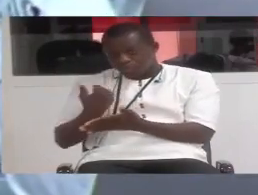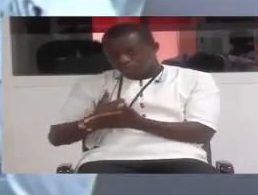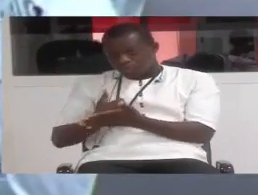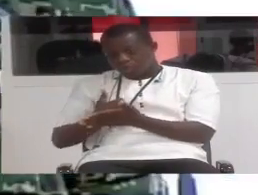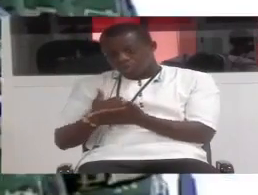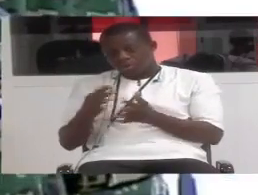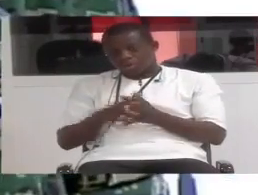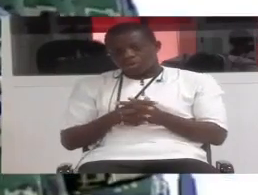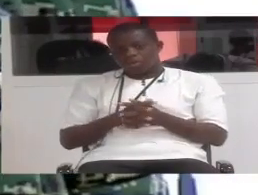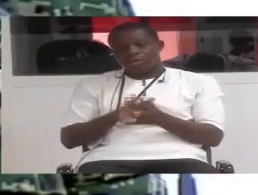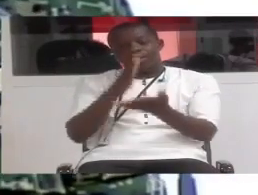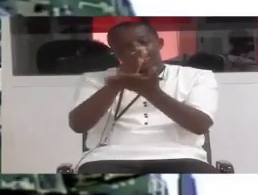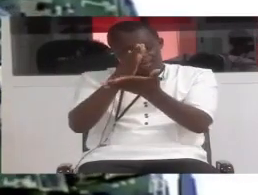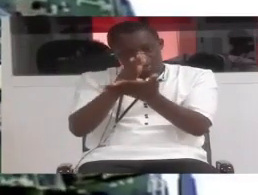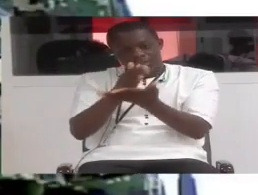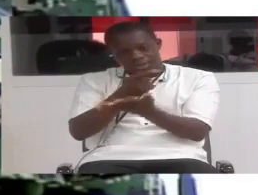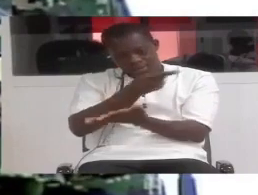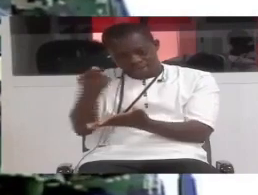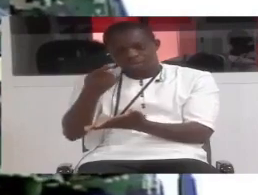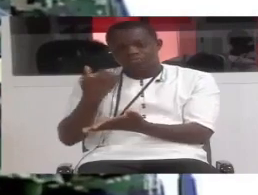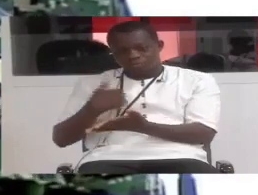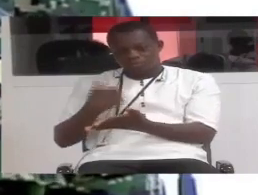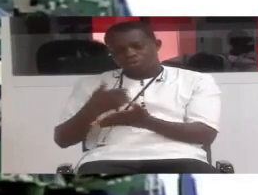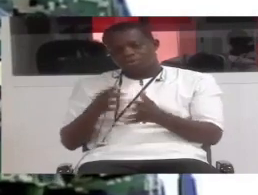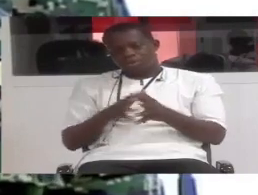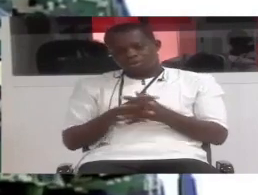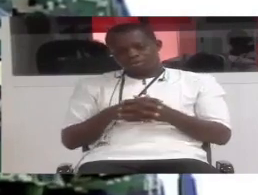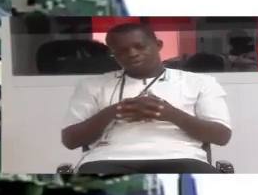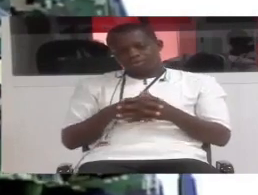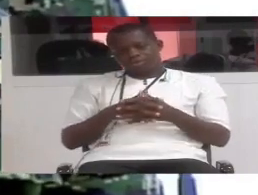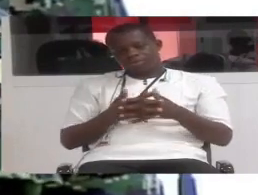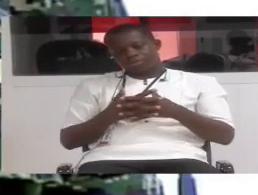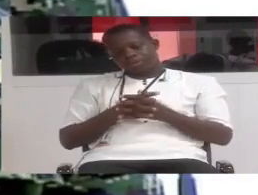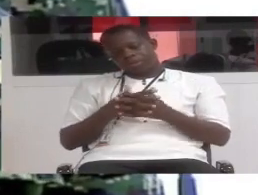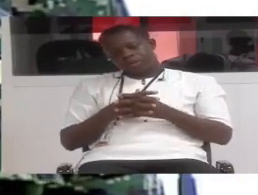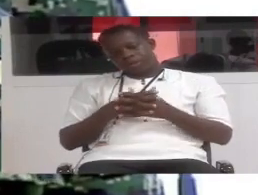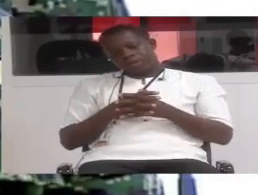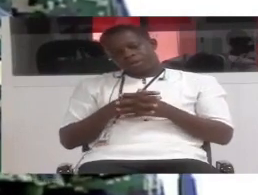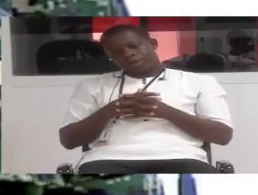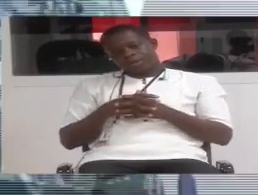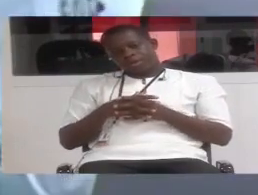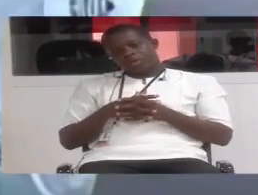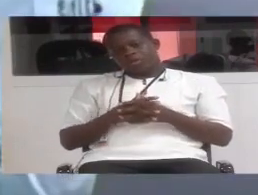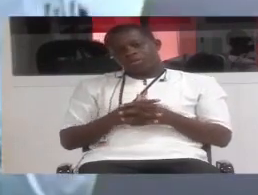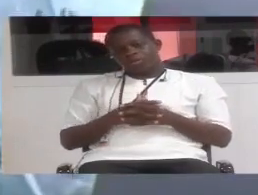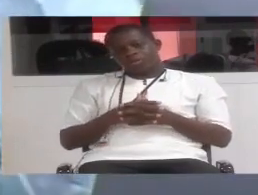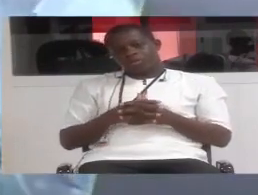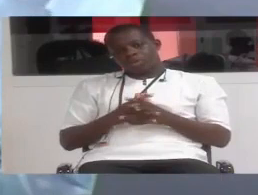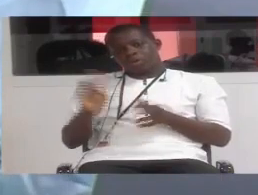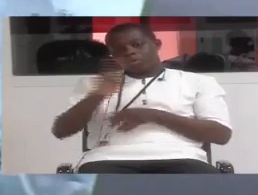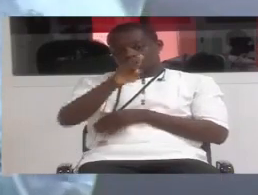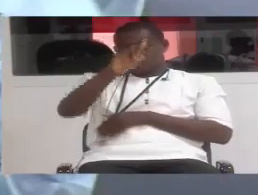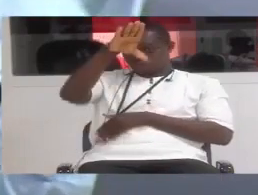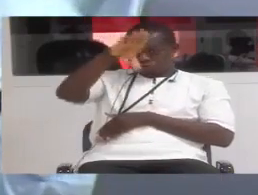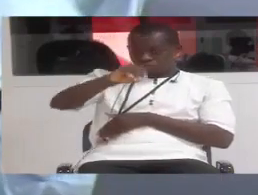la. Certain na wa ñom la. It's clear to me that those are the individuals. And what did you do when you